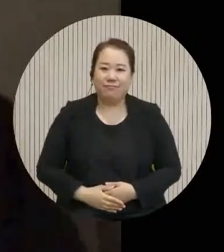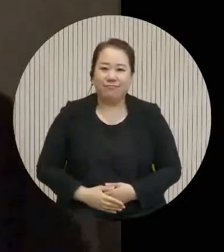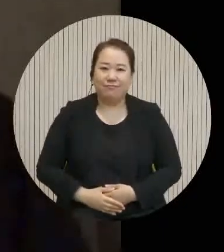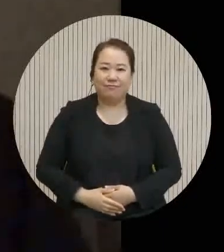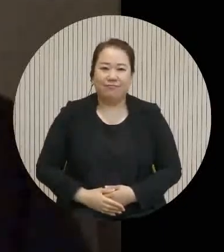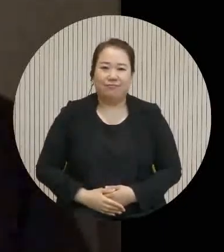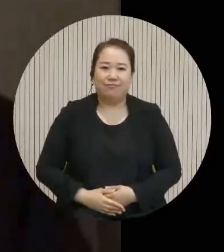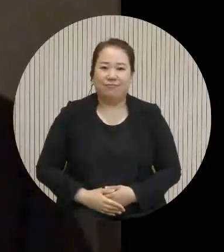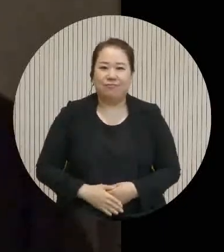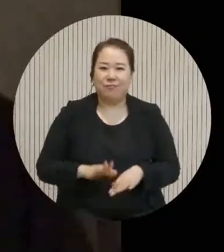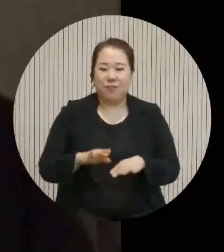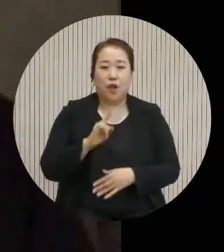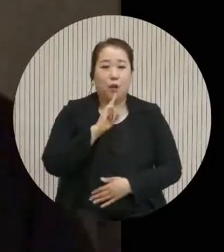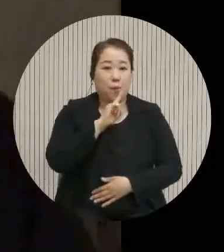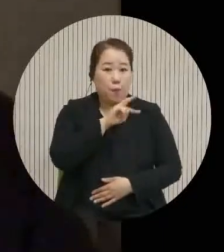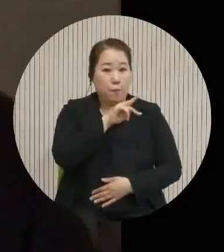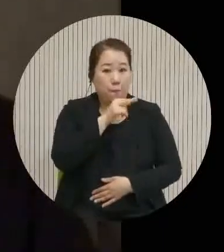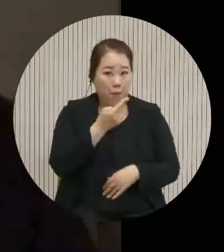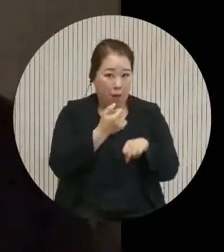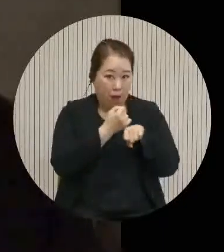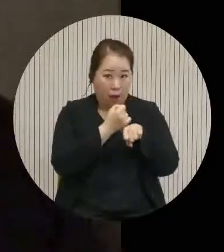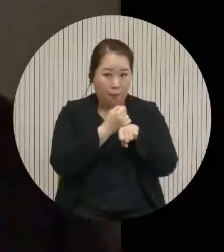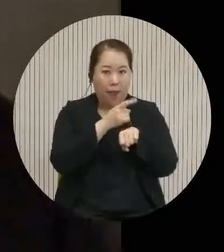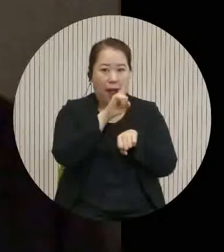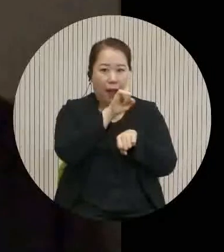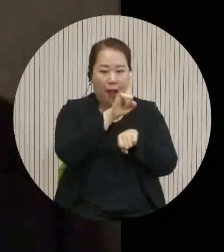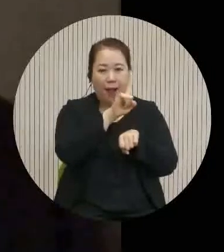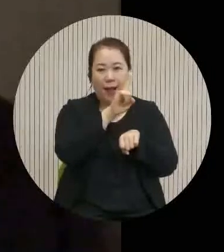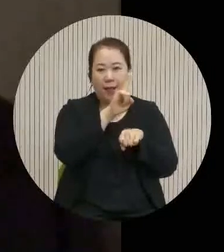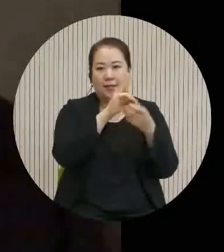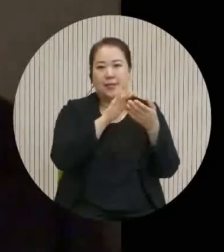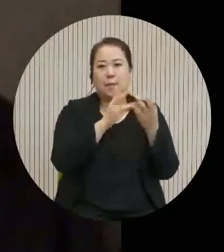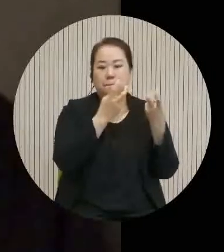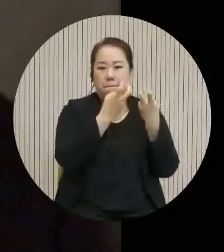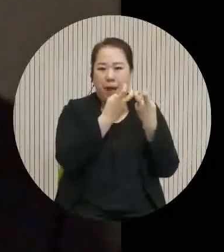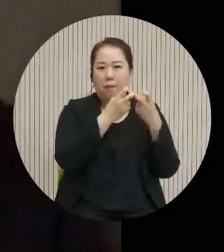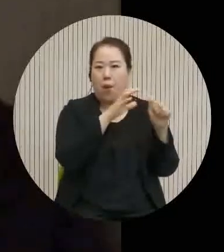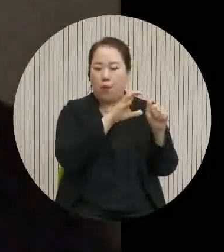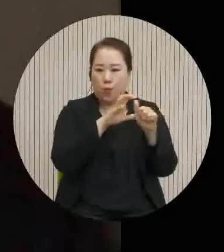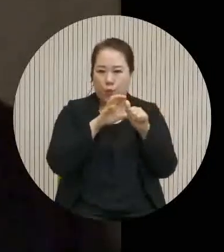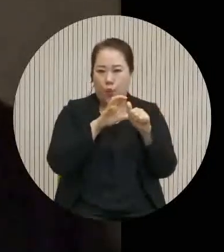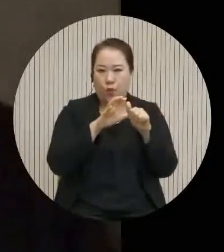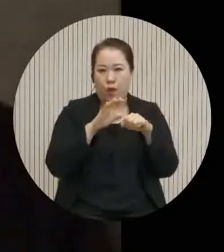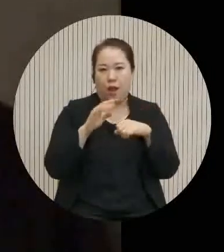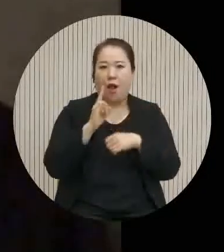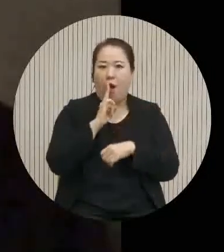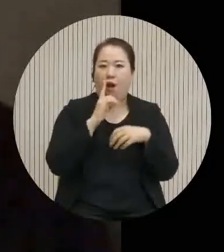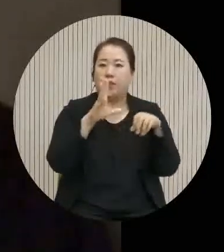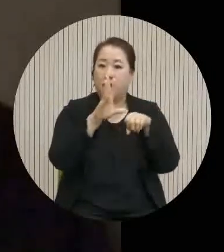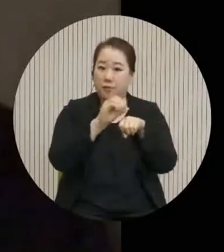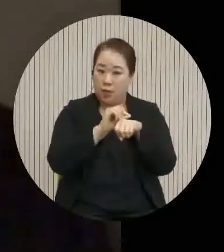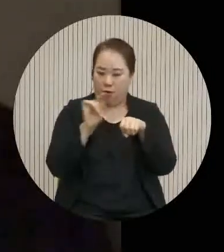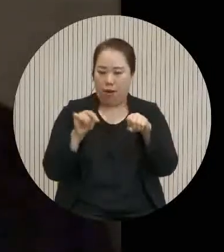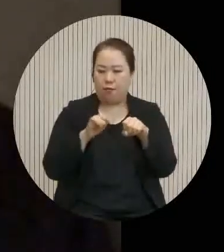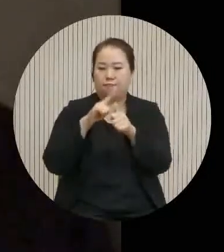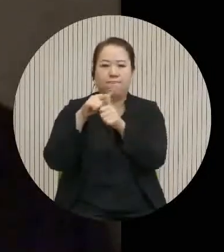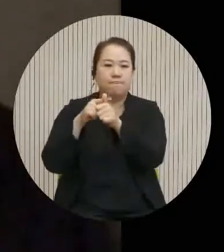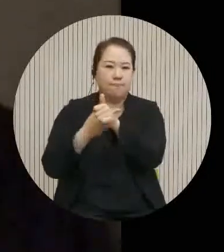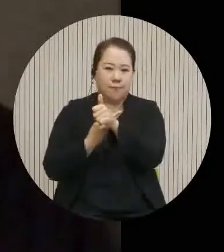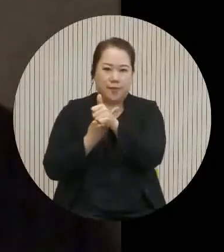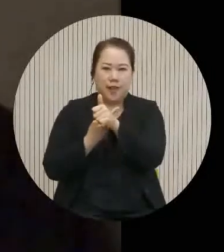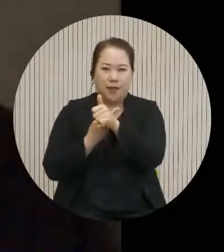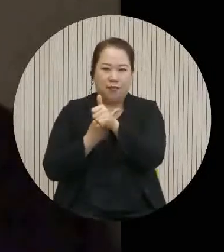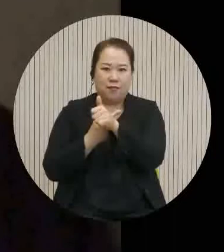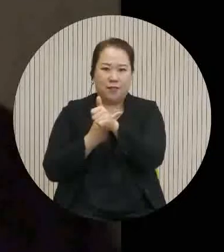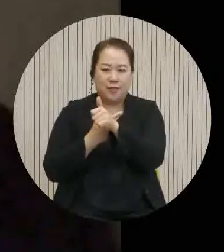language in one way, and that's when we understand it. Someday someone might disprove it, but so